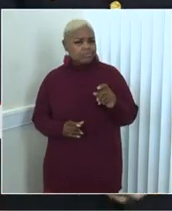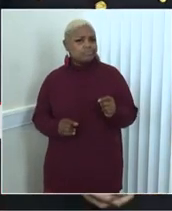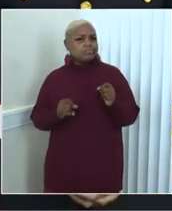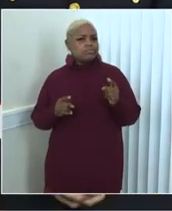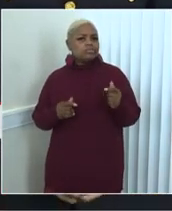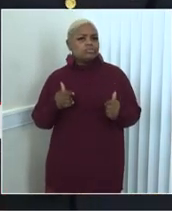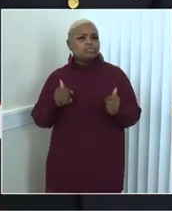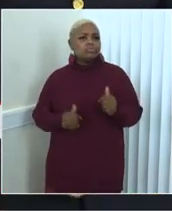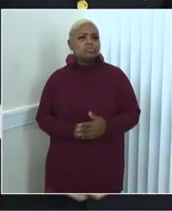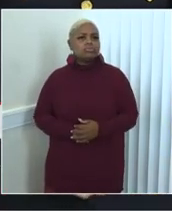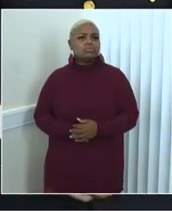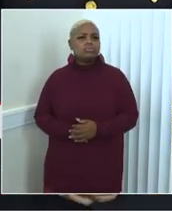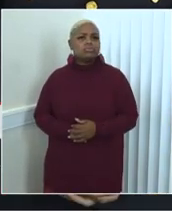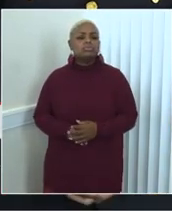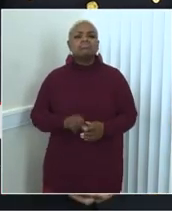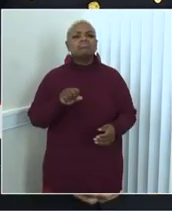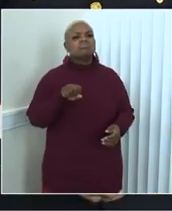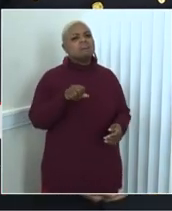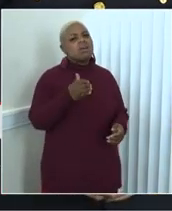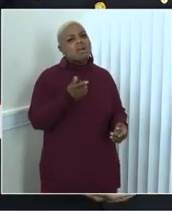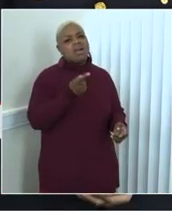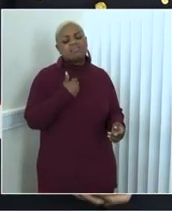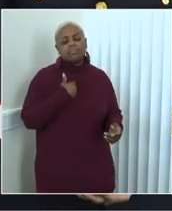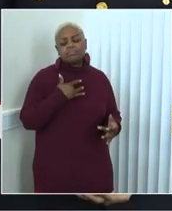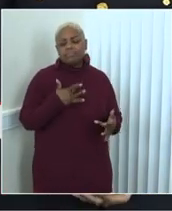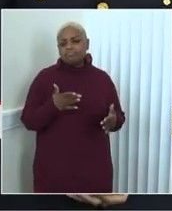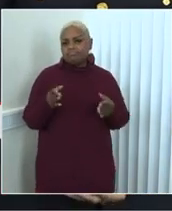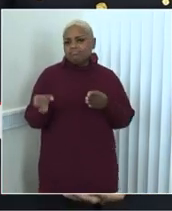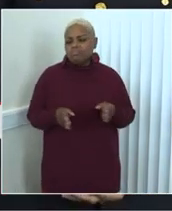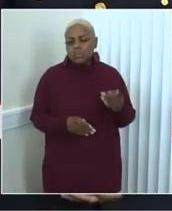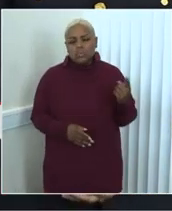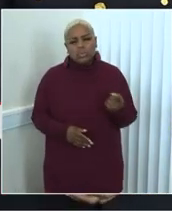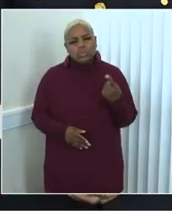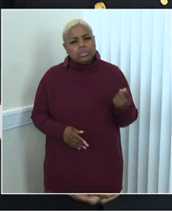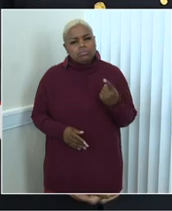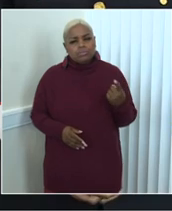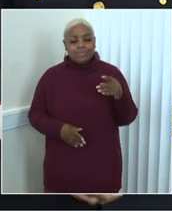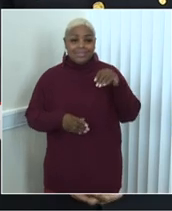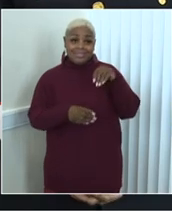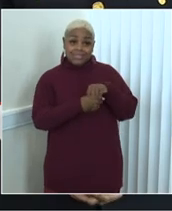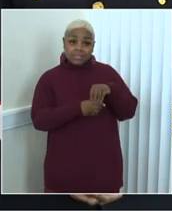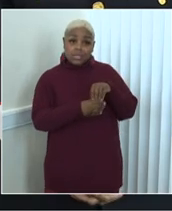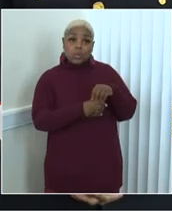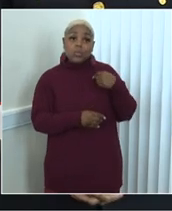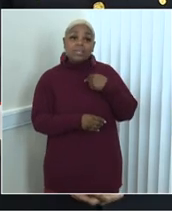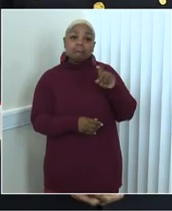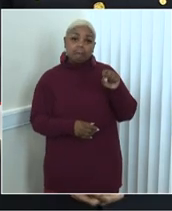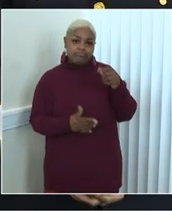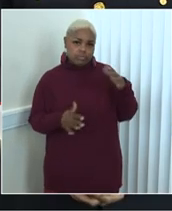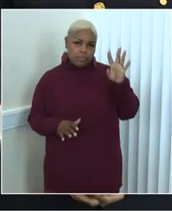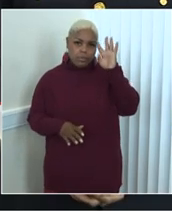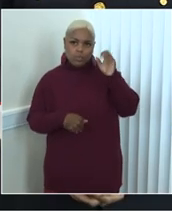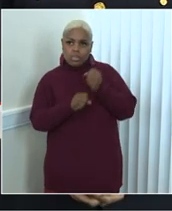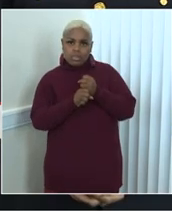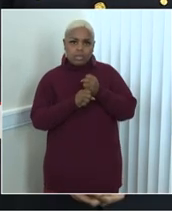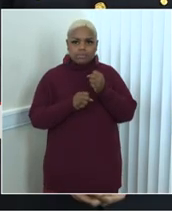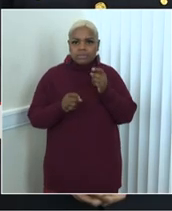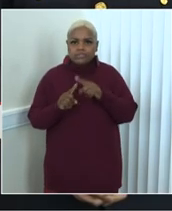Yes, there's always been a plan to move it indoors if necessary. It's multiple plans, actually. So this is one of those multiple